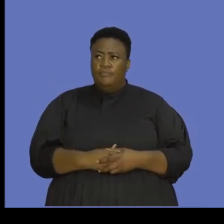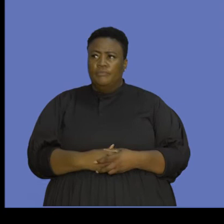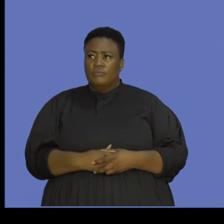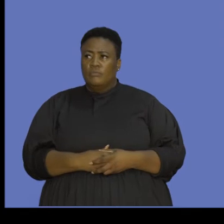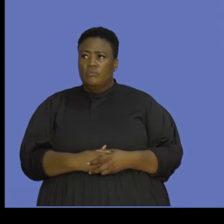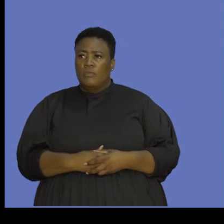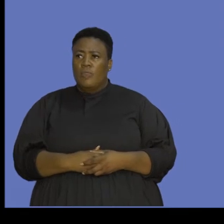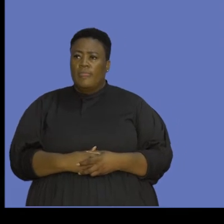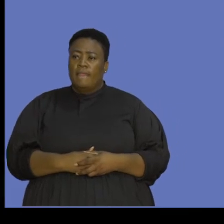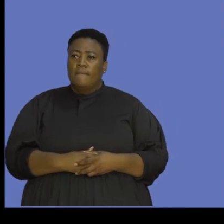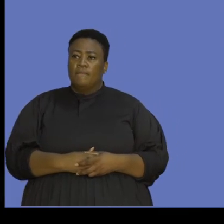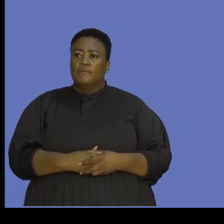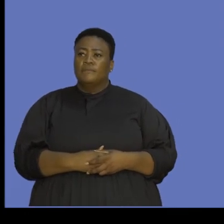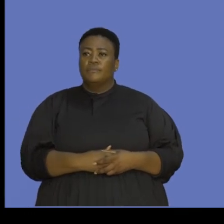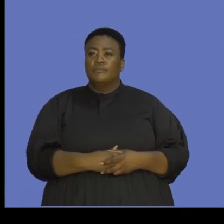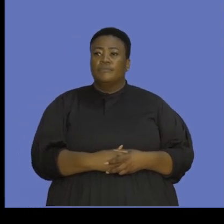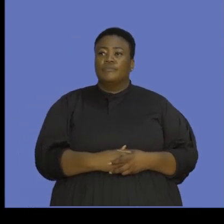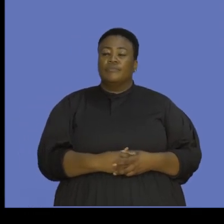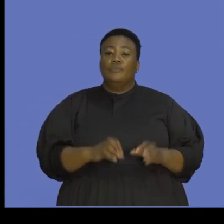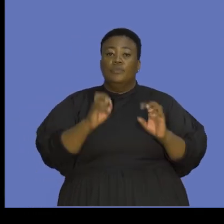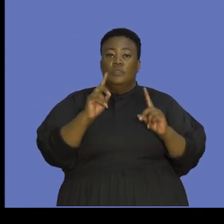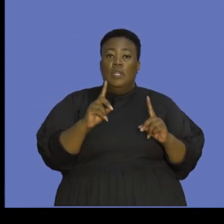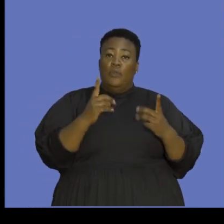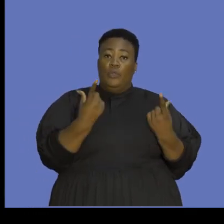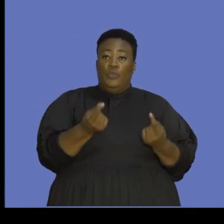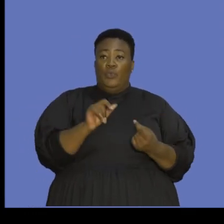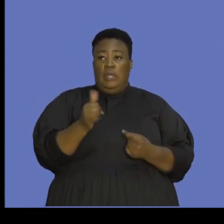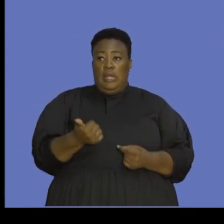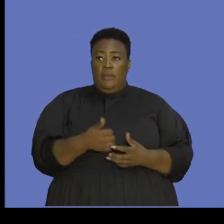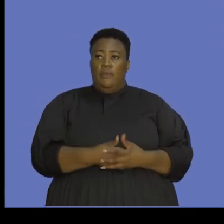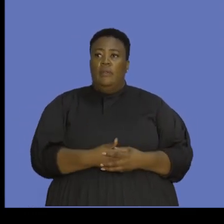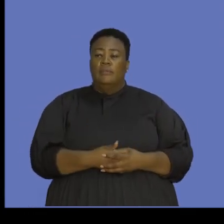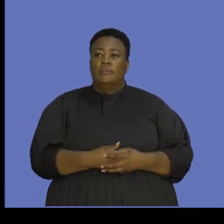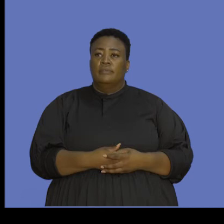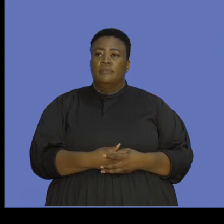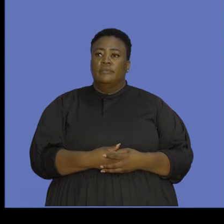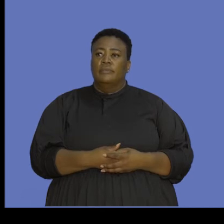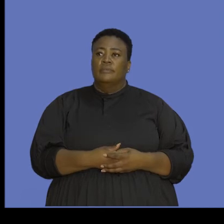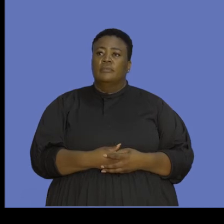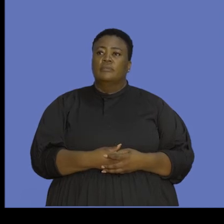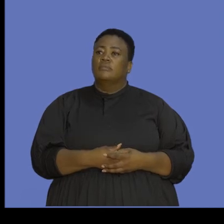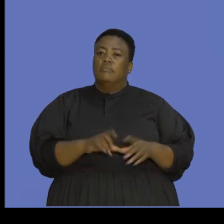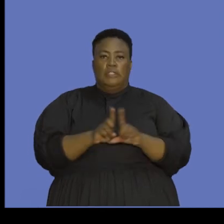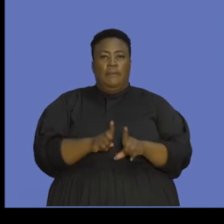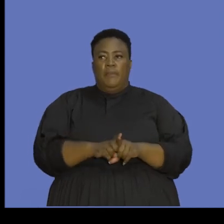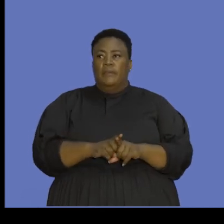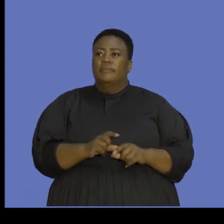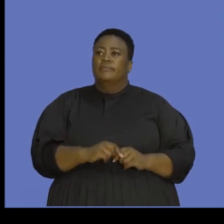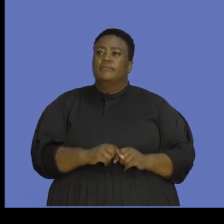All right, it's gone over there. There we go. Let's do another one. Okay. An object with a mass of 100 kilograms, same